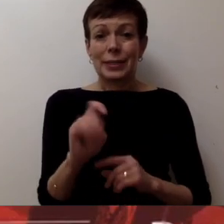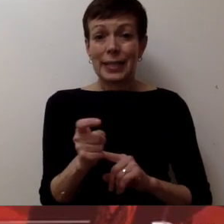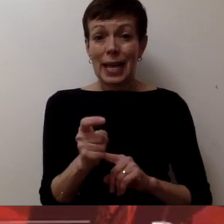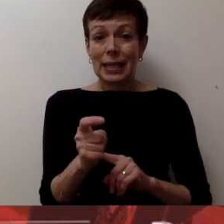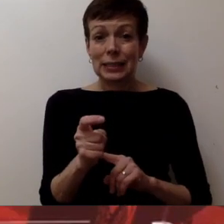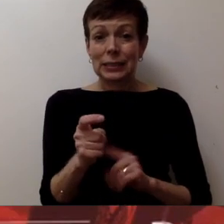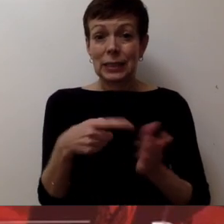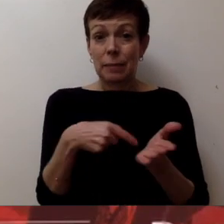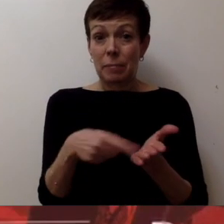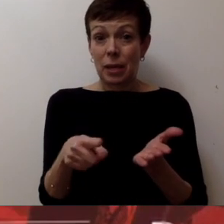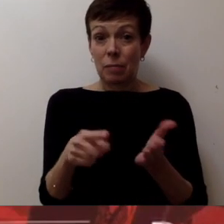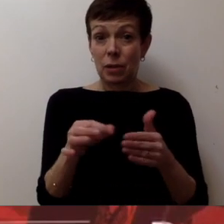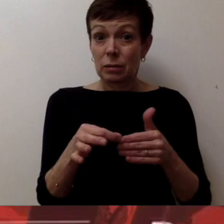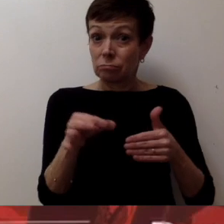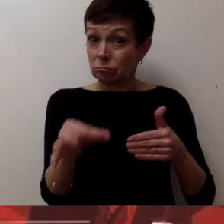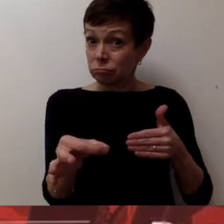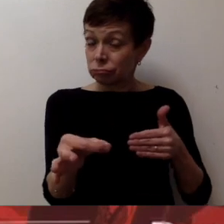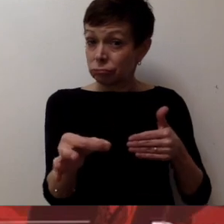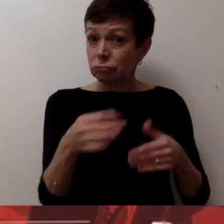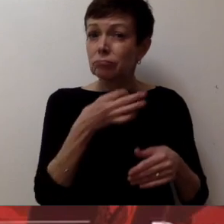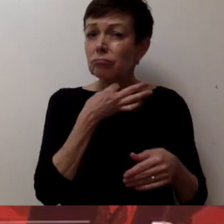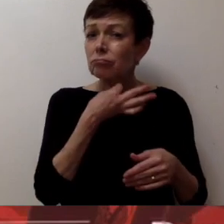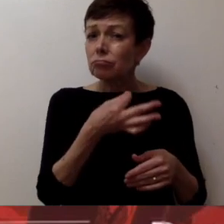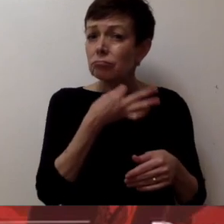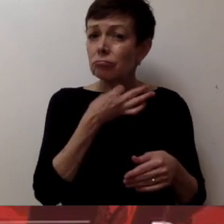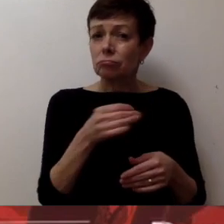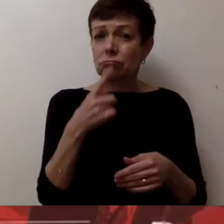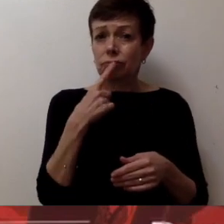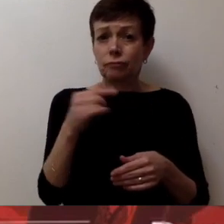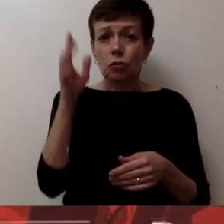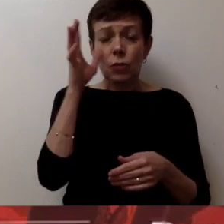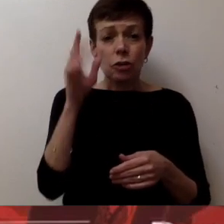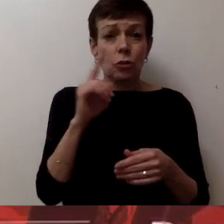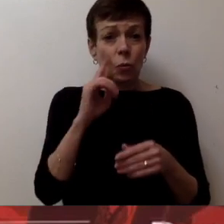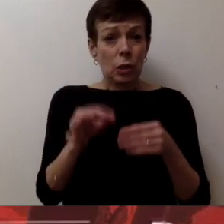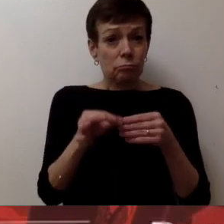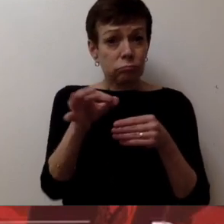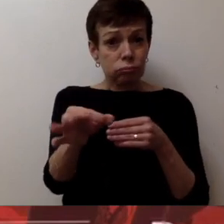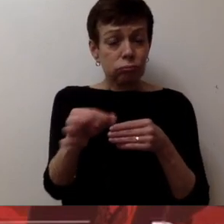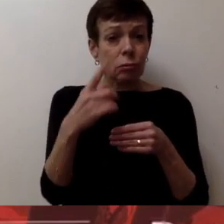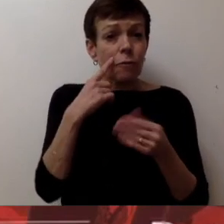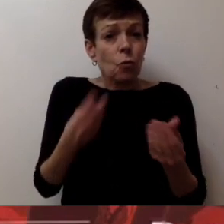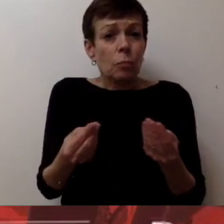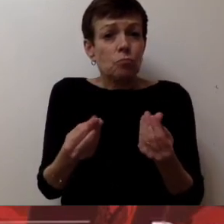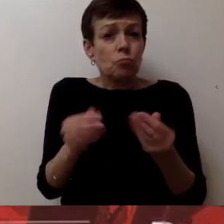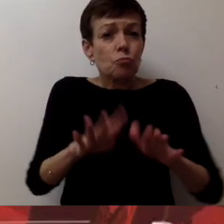Deer has any plans currently for the deferral of residential property taxes. Mayor Beer.